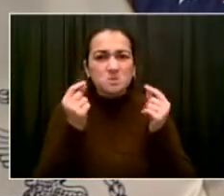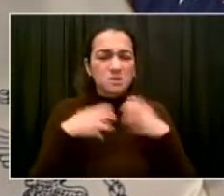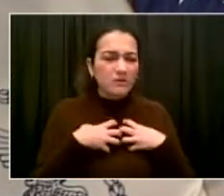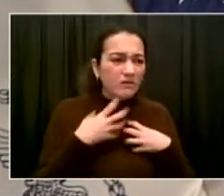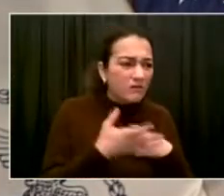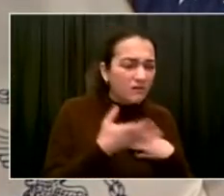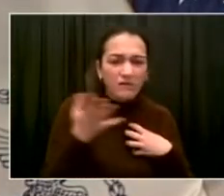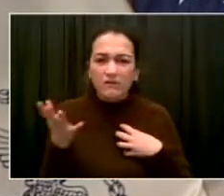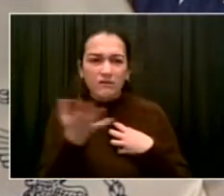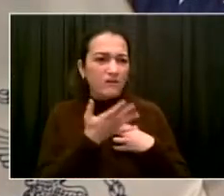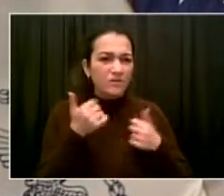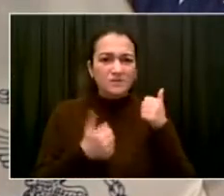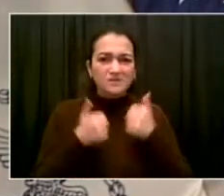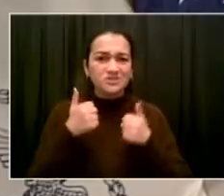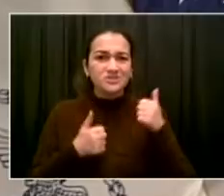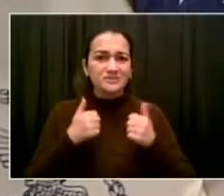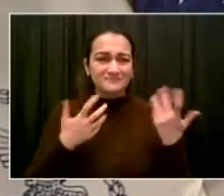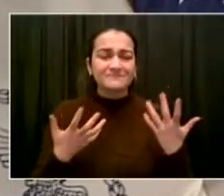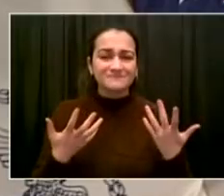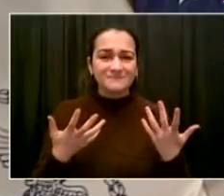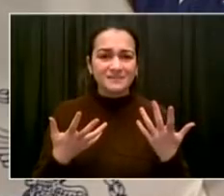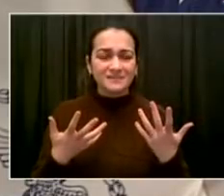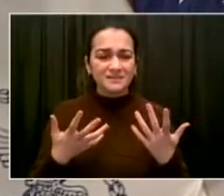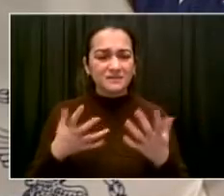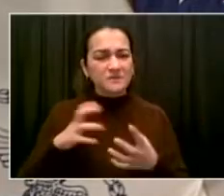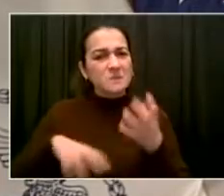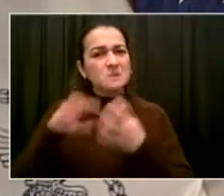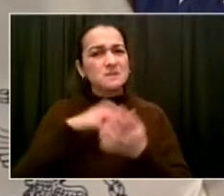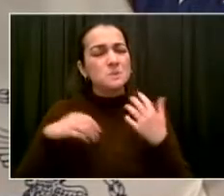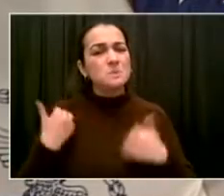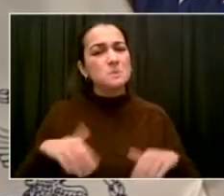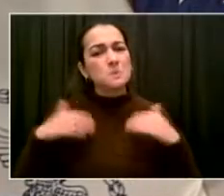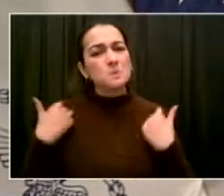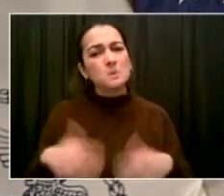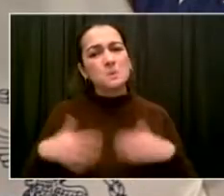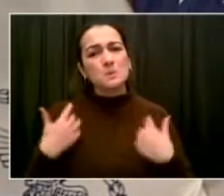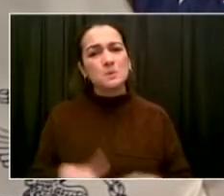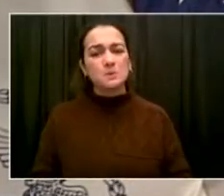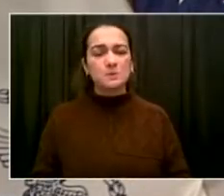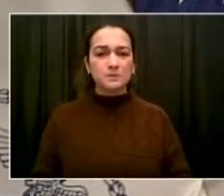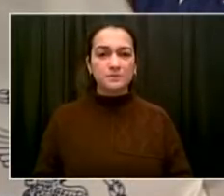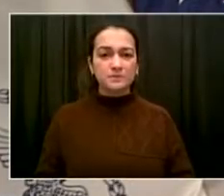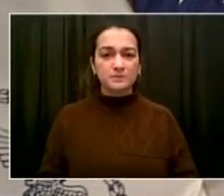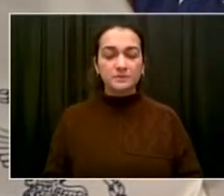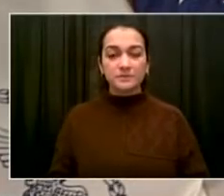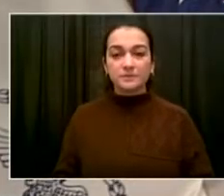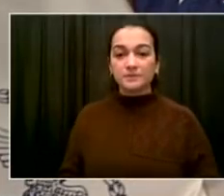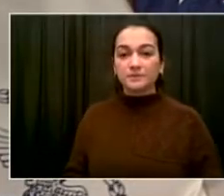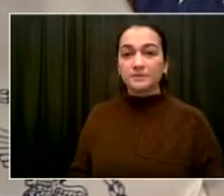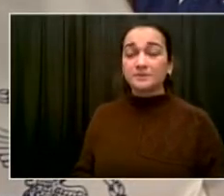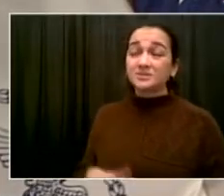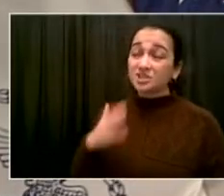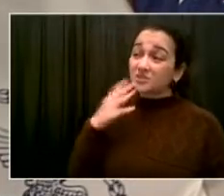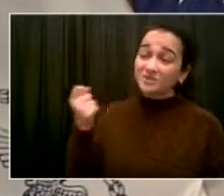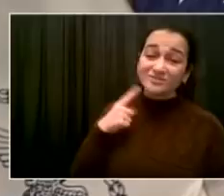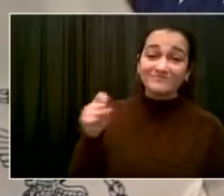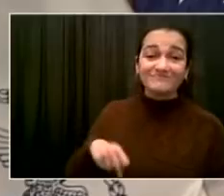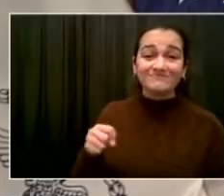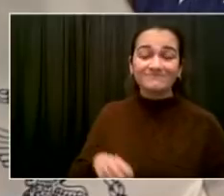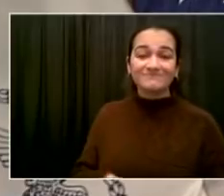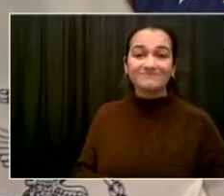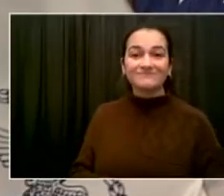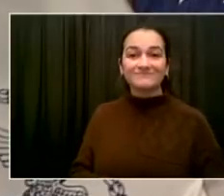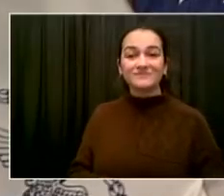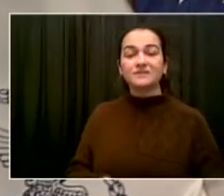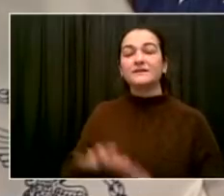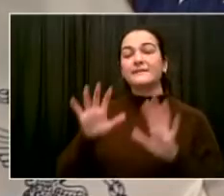Well, I appreciate that question a lot, and I'll start and I'll turn to Dr. Choksi in a second. Look, Gloria, I want to start by saying from everything that